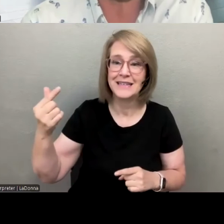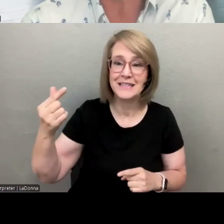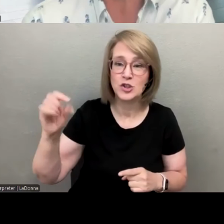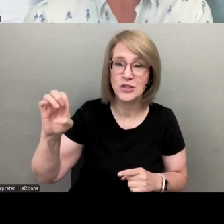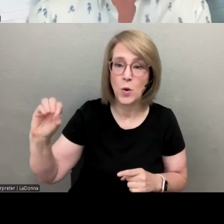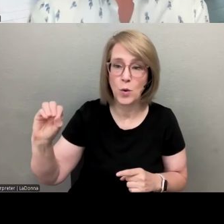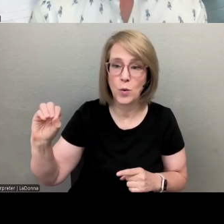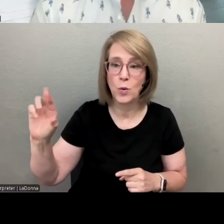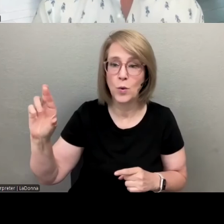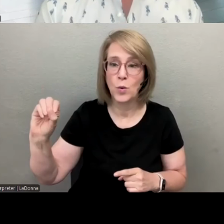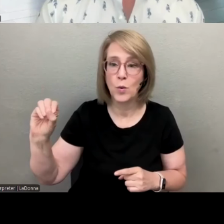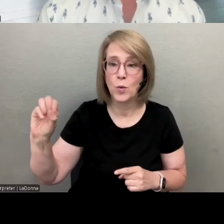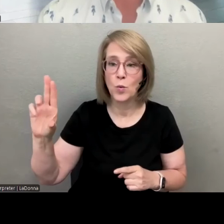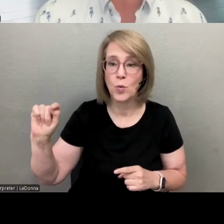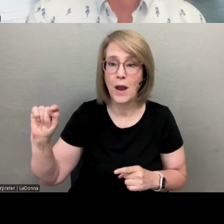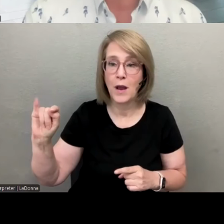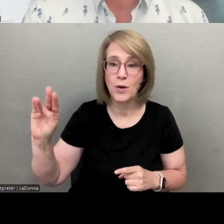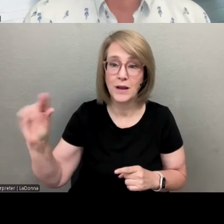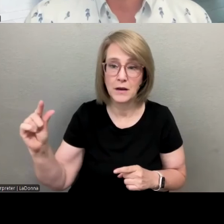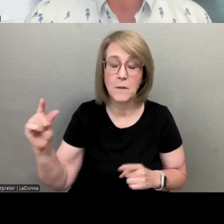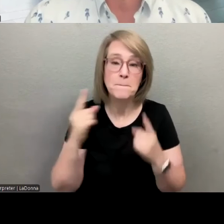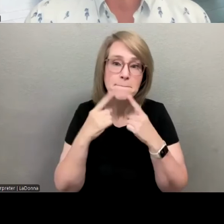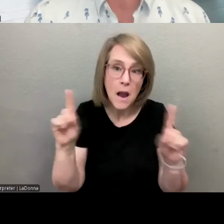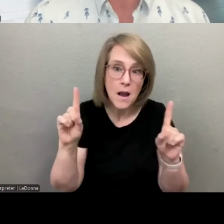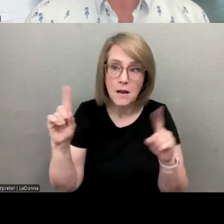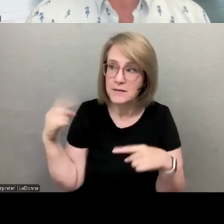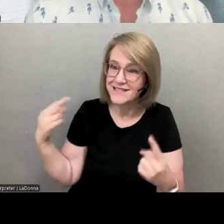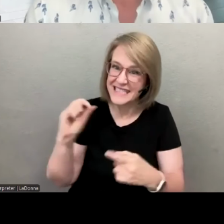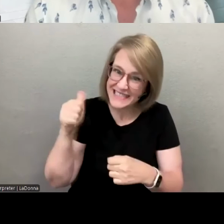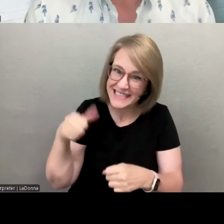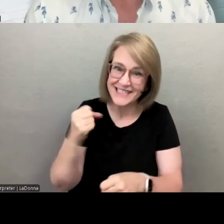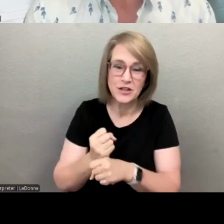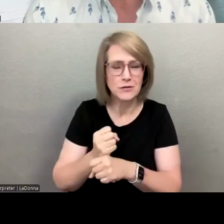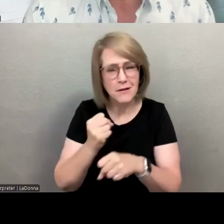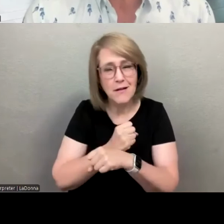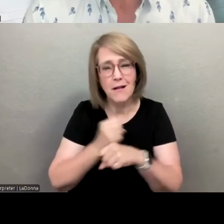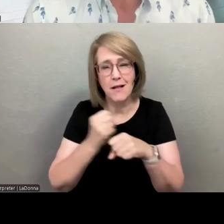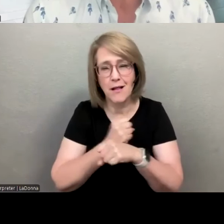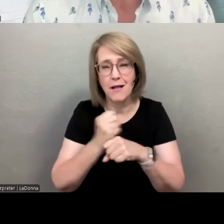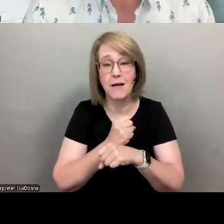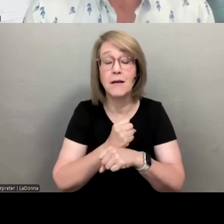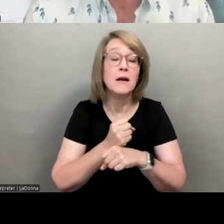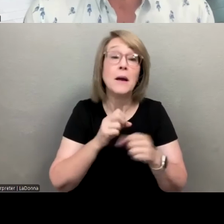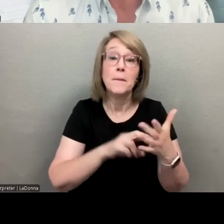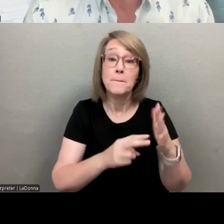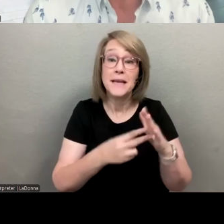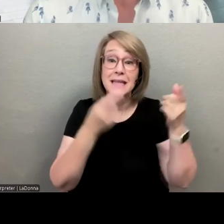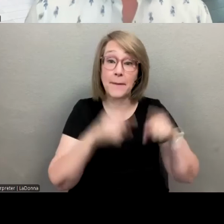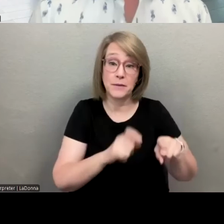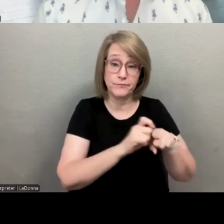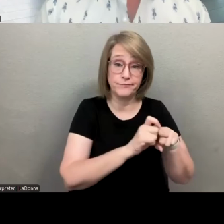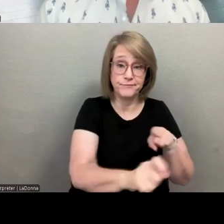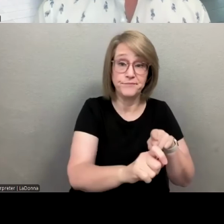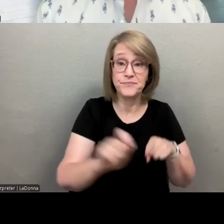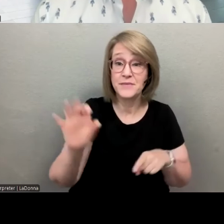happen for a decade. It's finally here. And that means basically if you phone 988, you're finally going to be routed to the